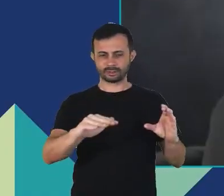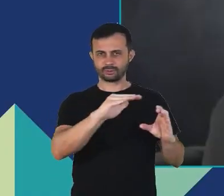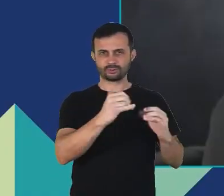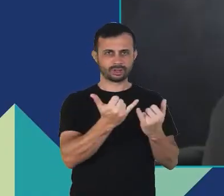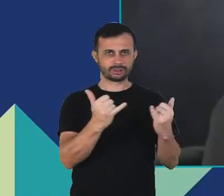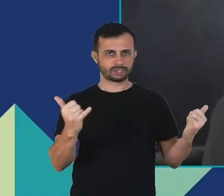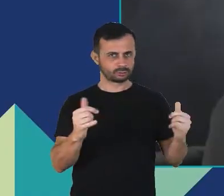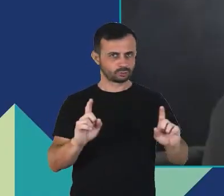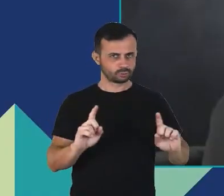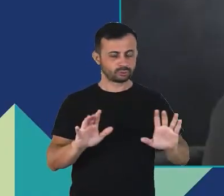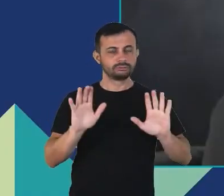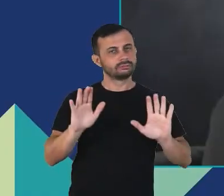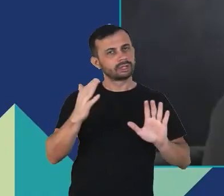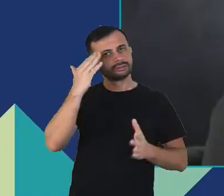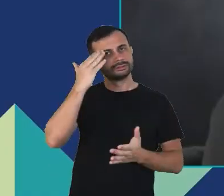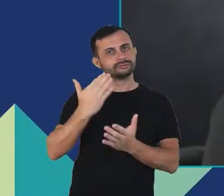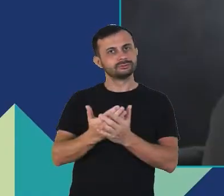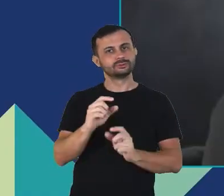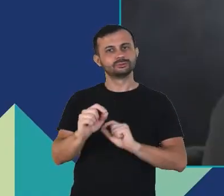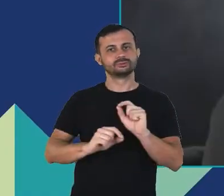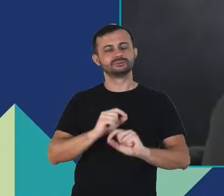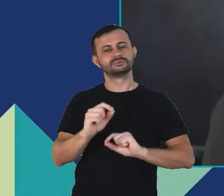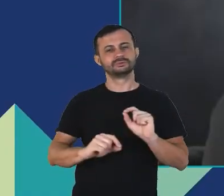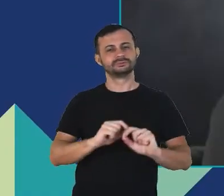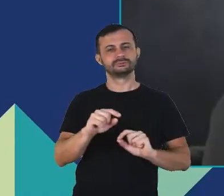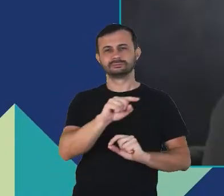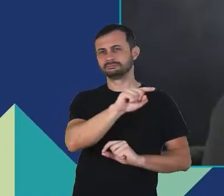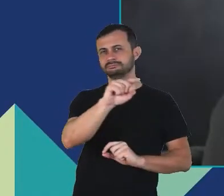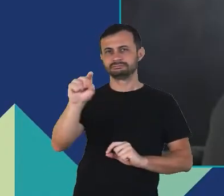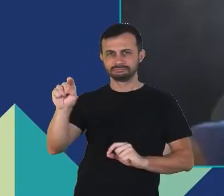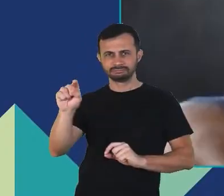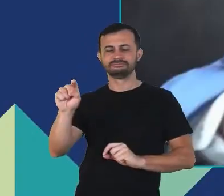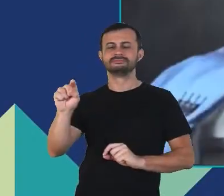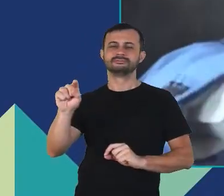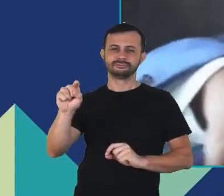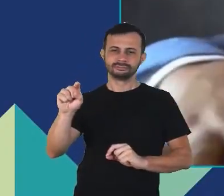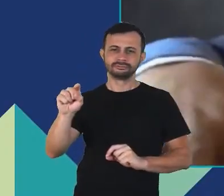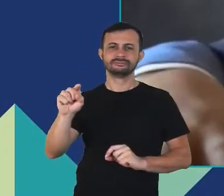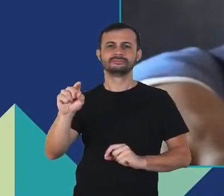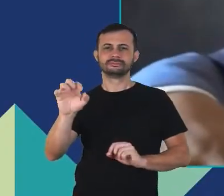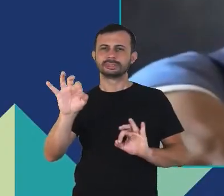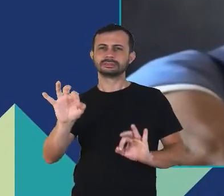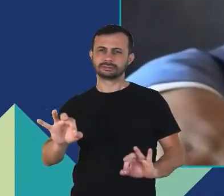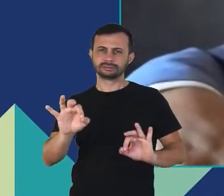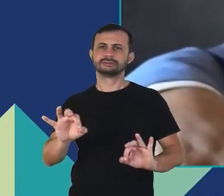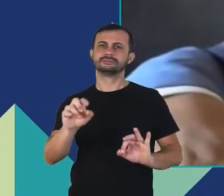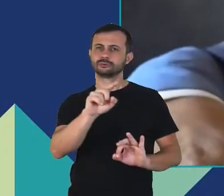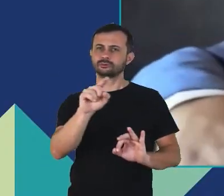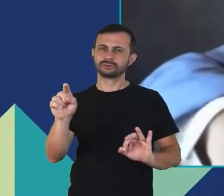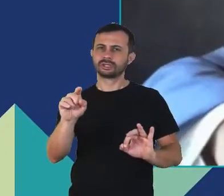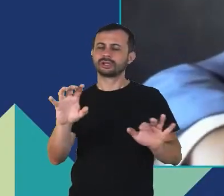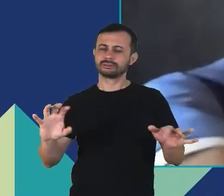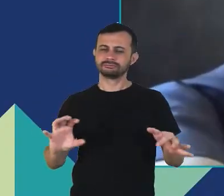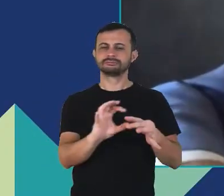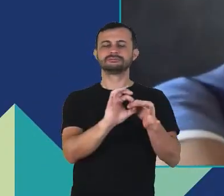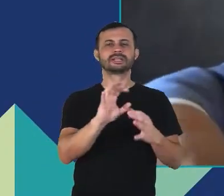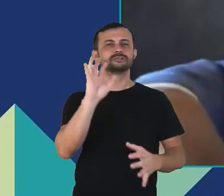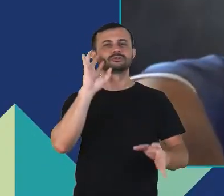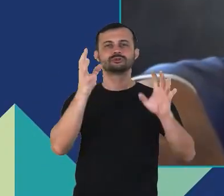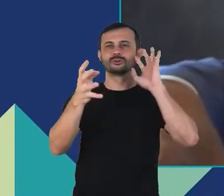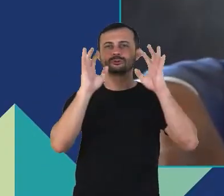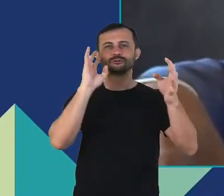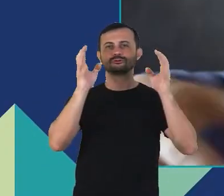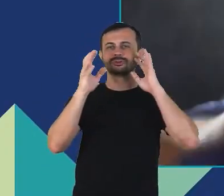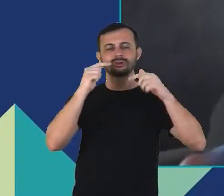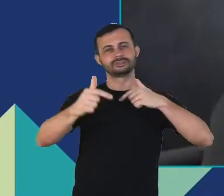you will definitely be part of solutions at the operational level and beyond